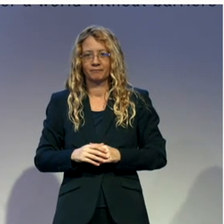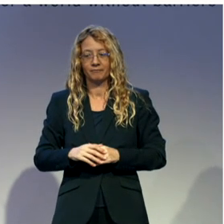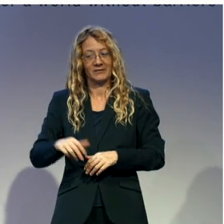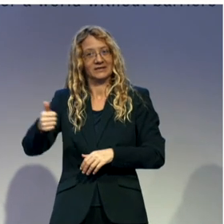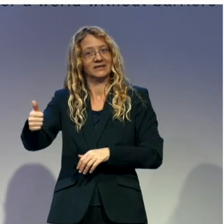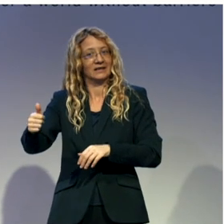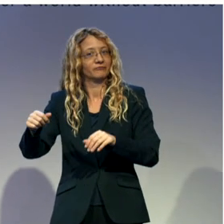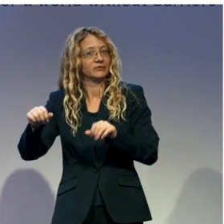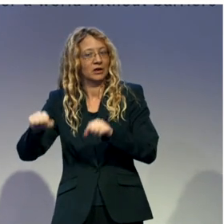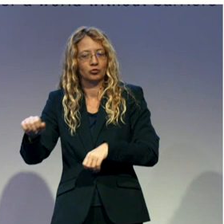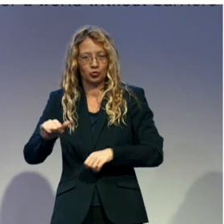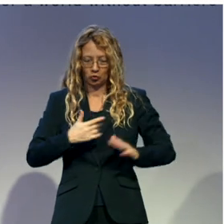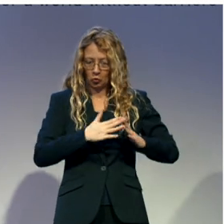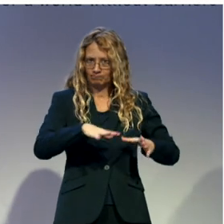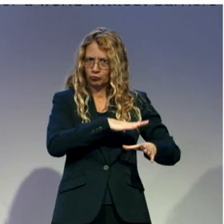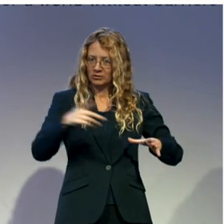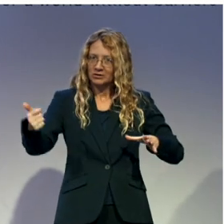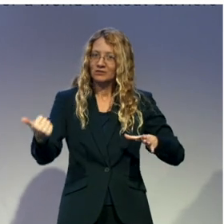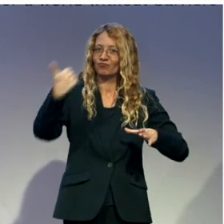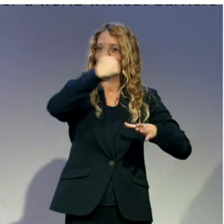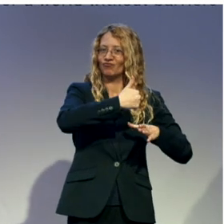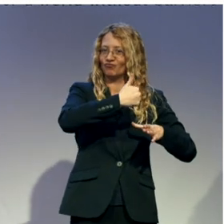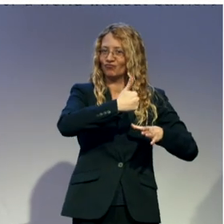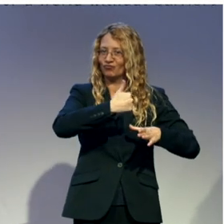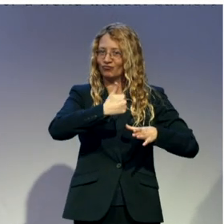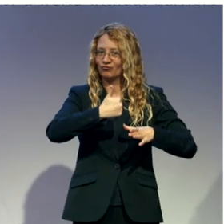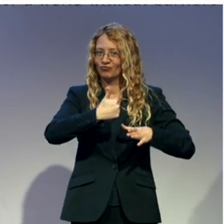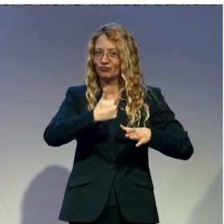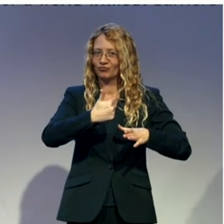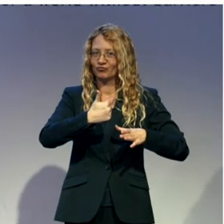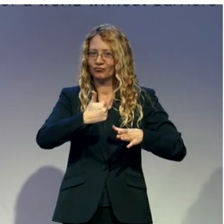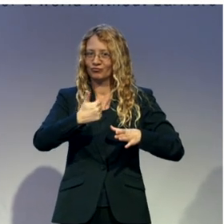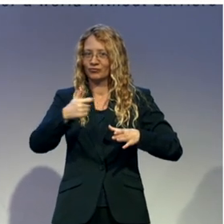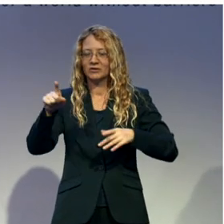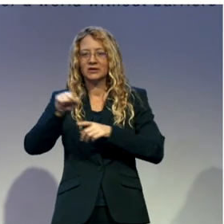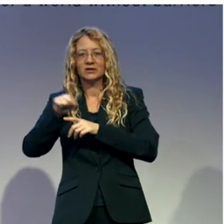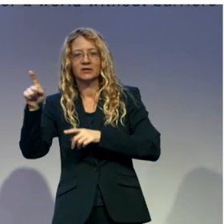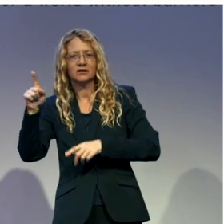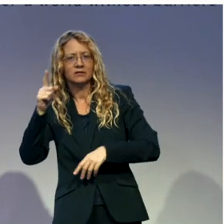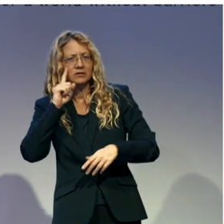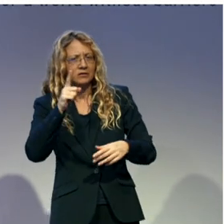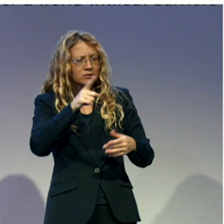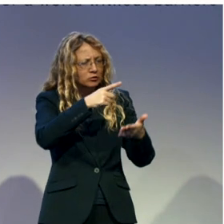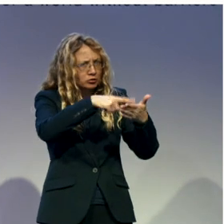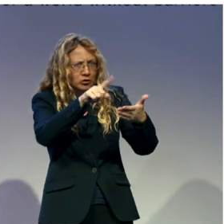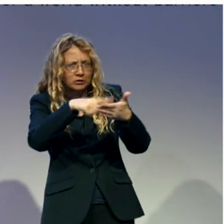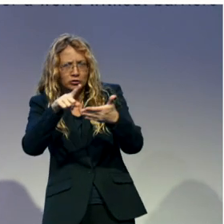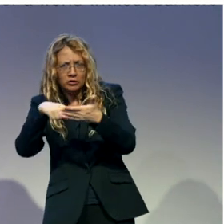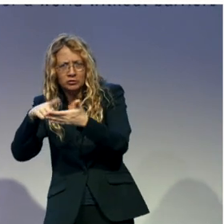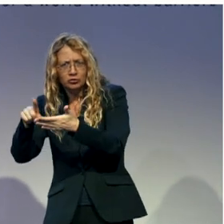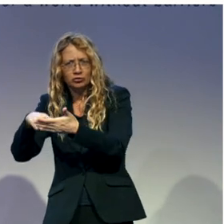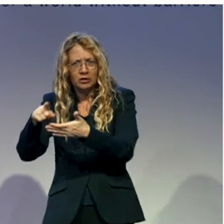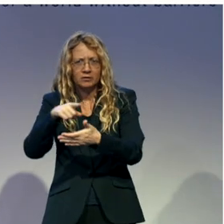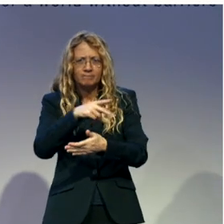important is that here we built in a very flat monitoring structure. So we asked the women themselves to set up the monitoring criteria for